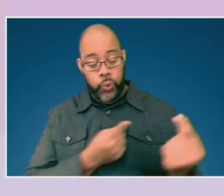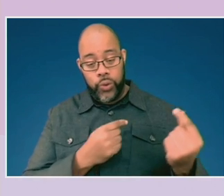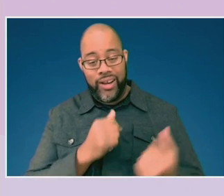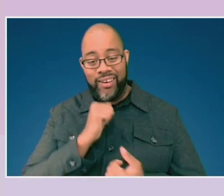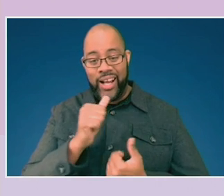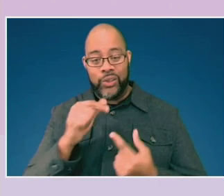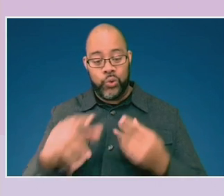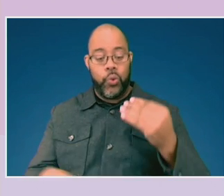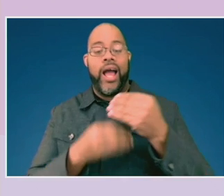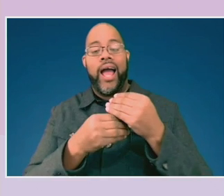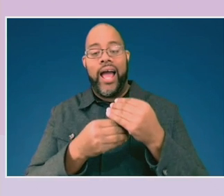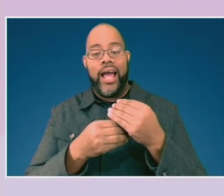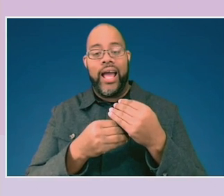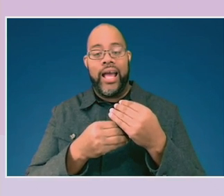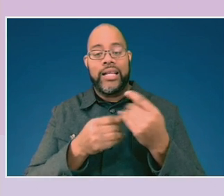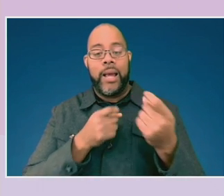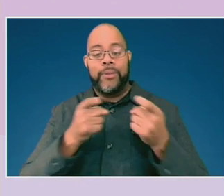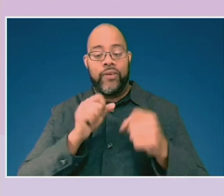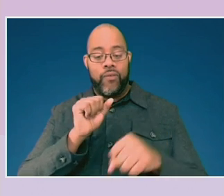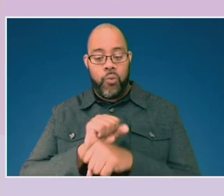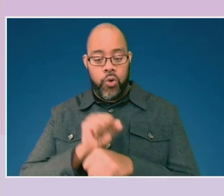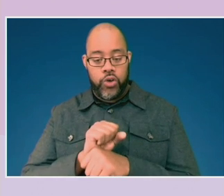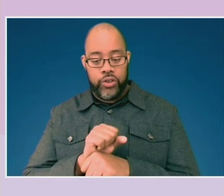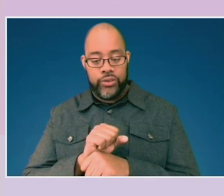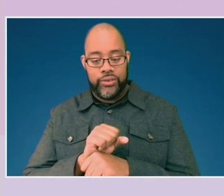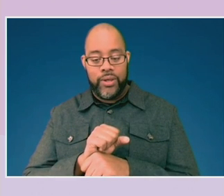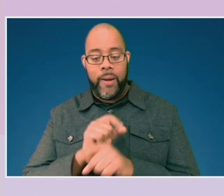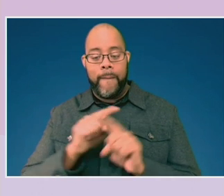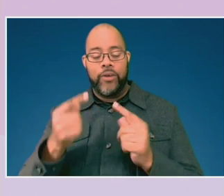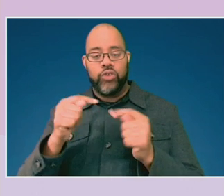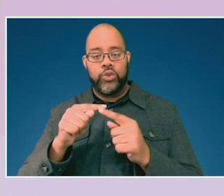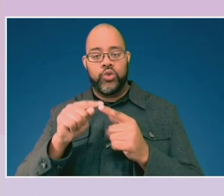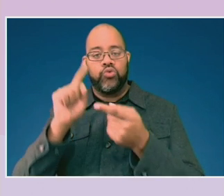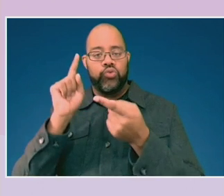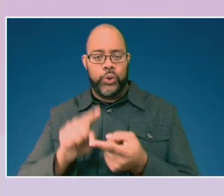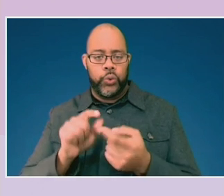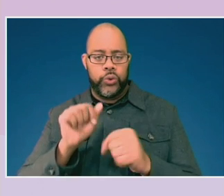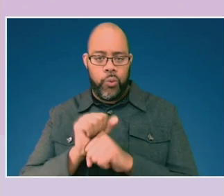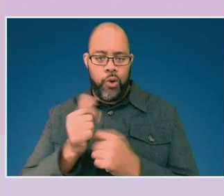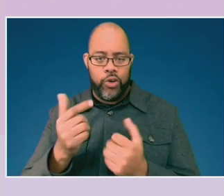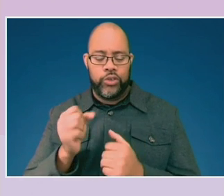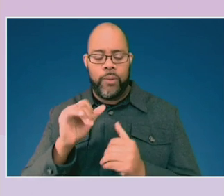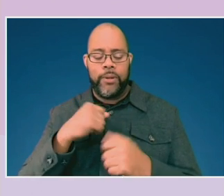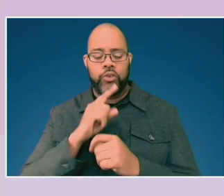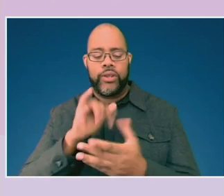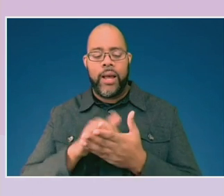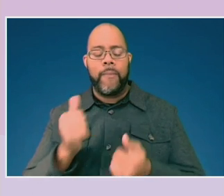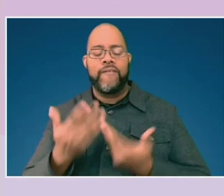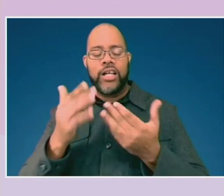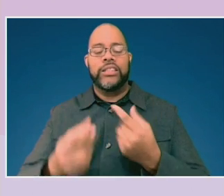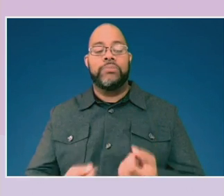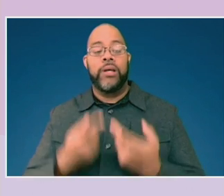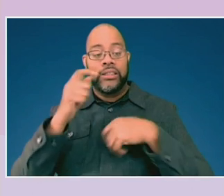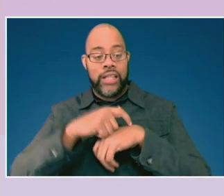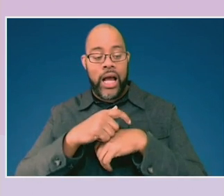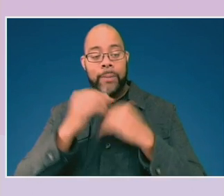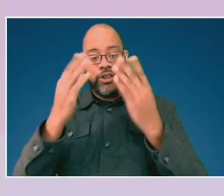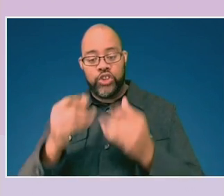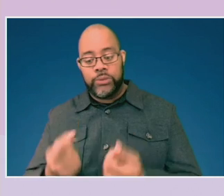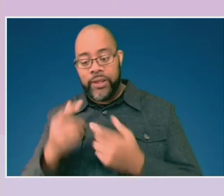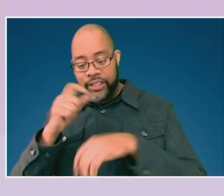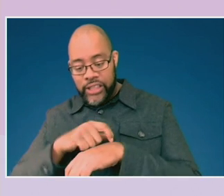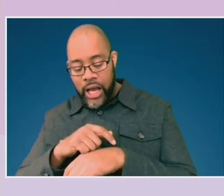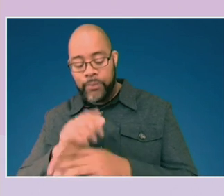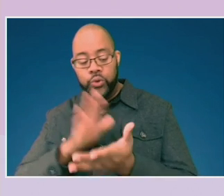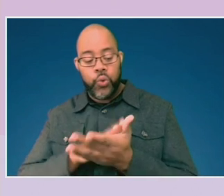add administrative burden. It's to try to take it away and make sure that providers are spending their time, teachers are spending their time, school